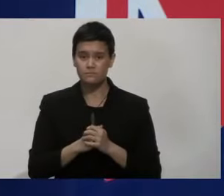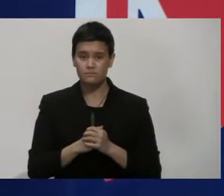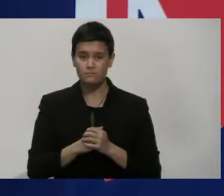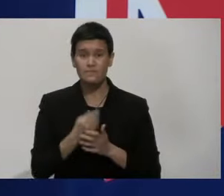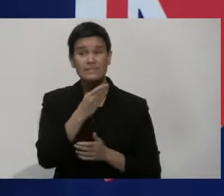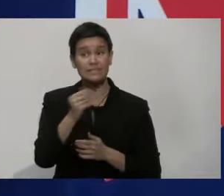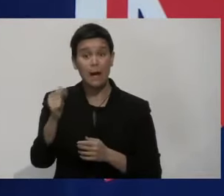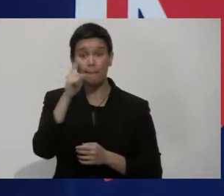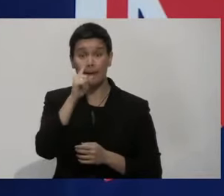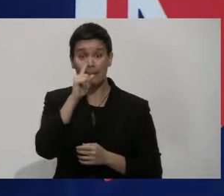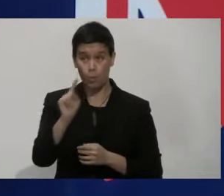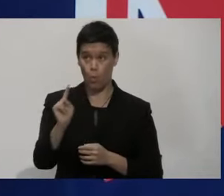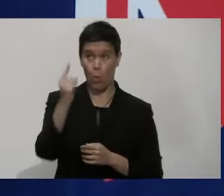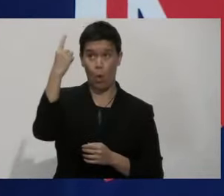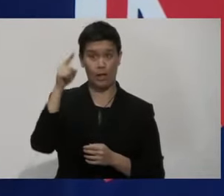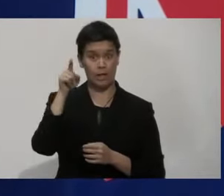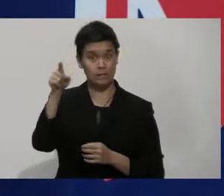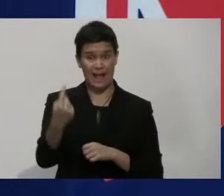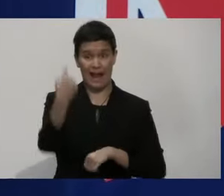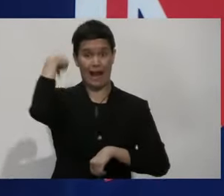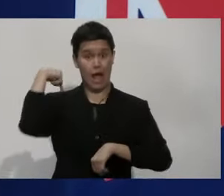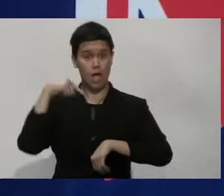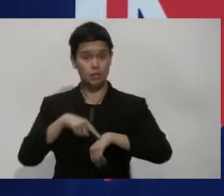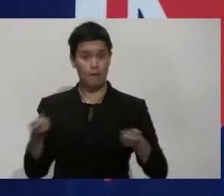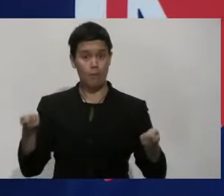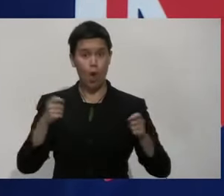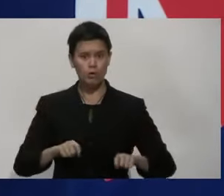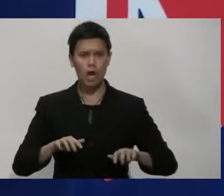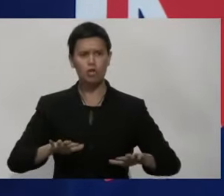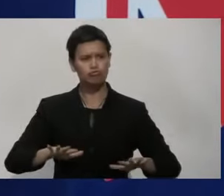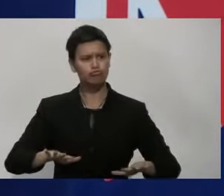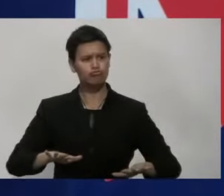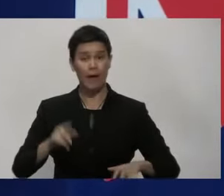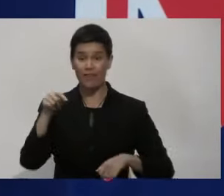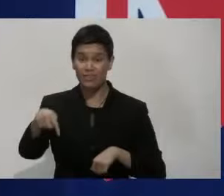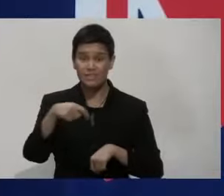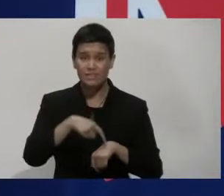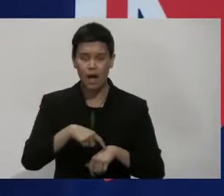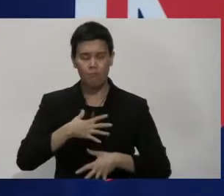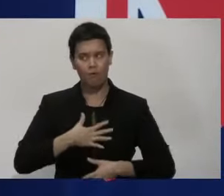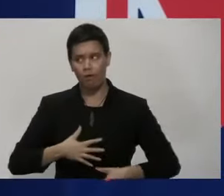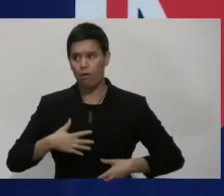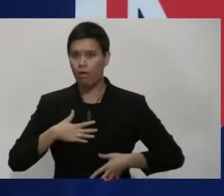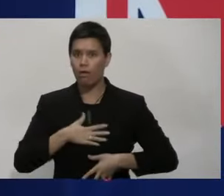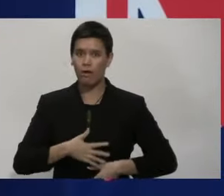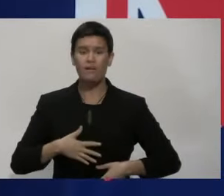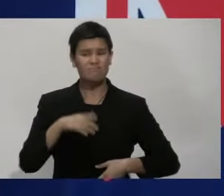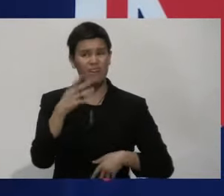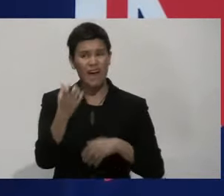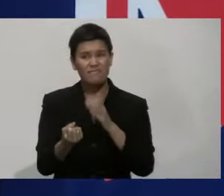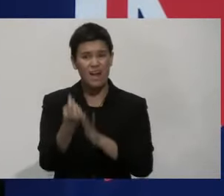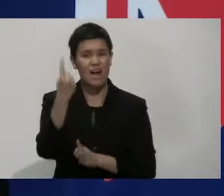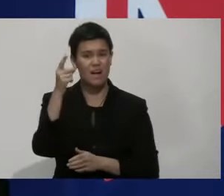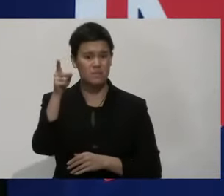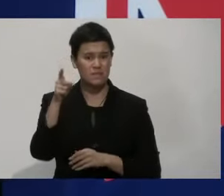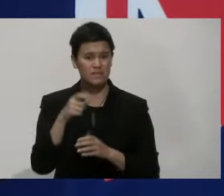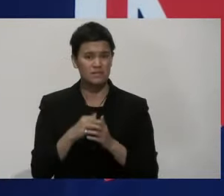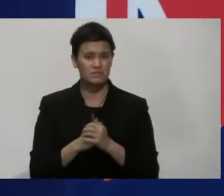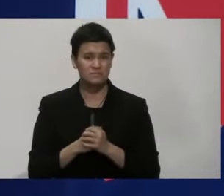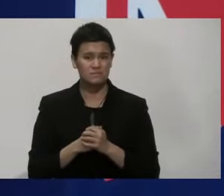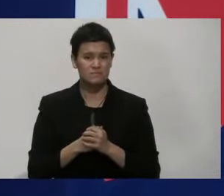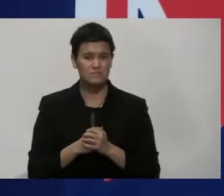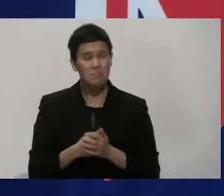time. In part, I imagine the reminder that this is the world's reality and that COVID is ever present is part of